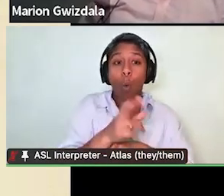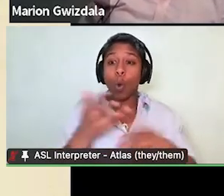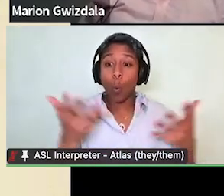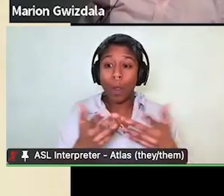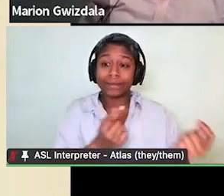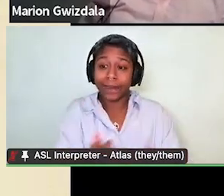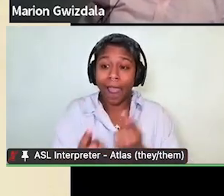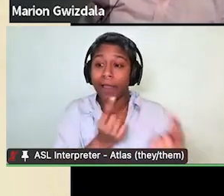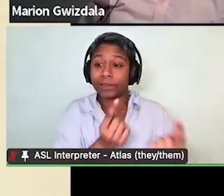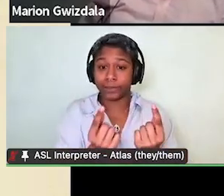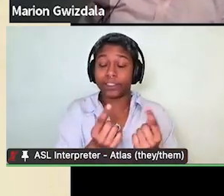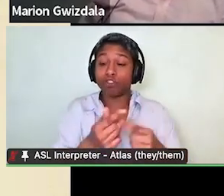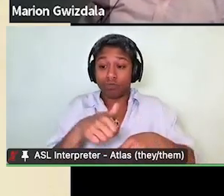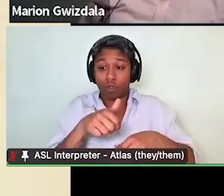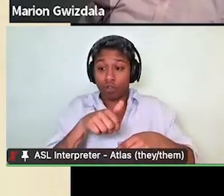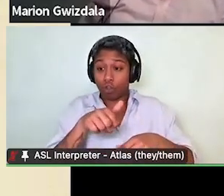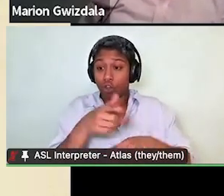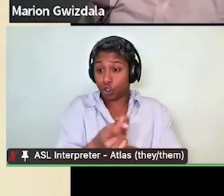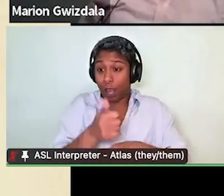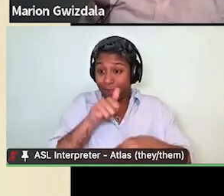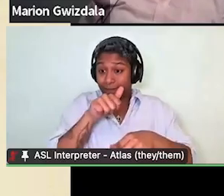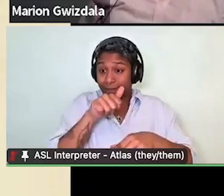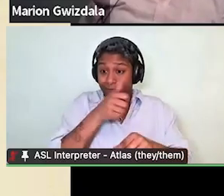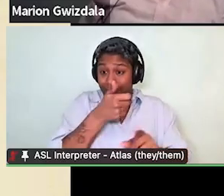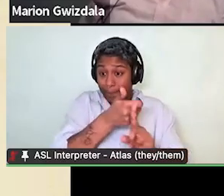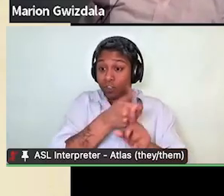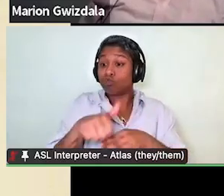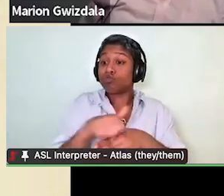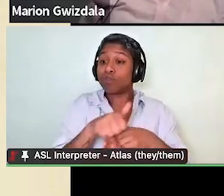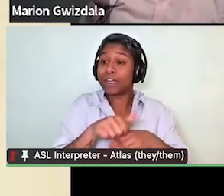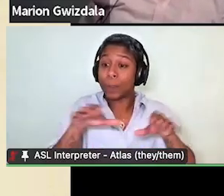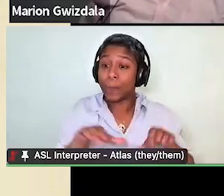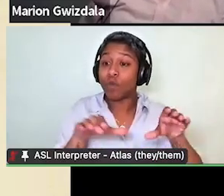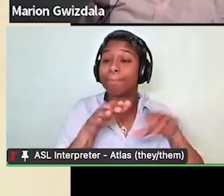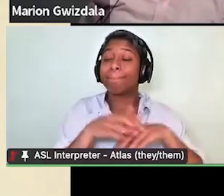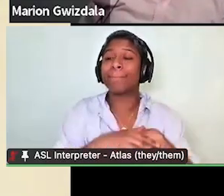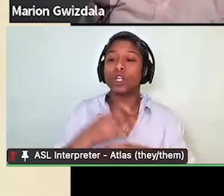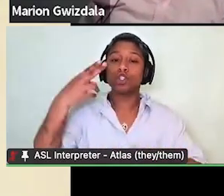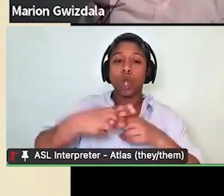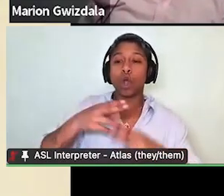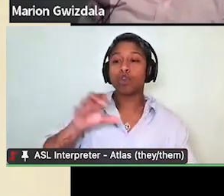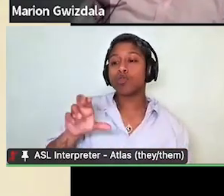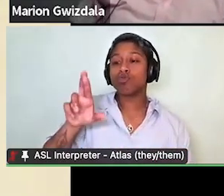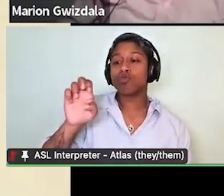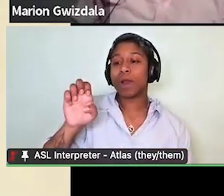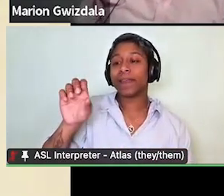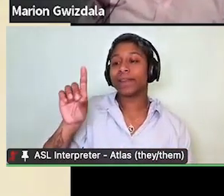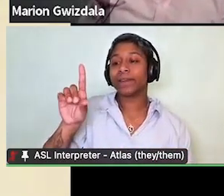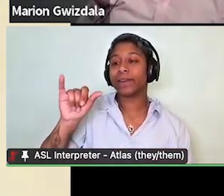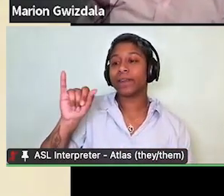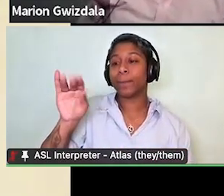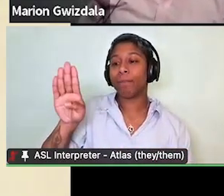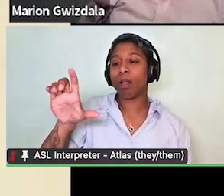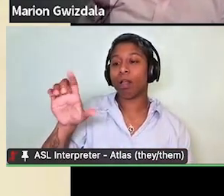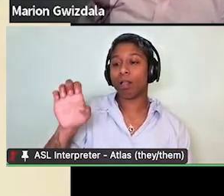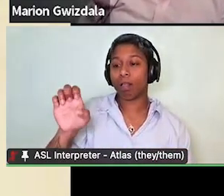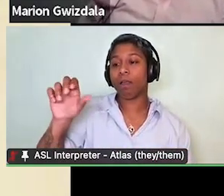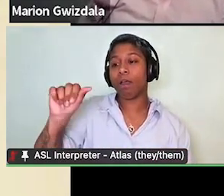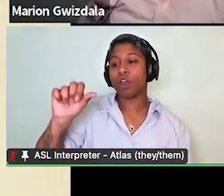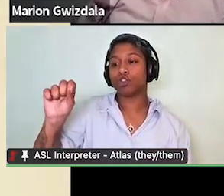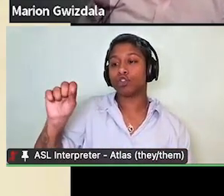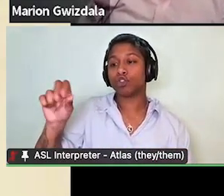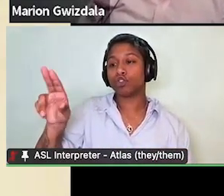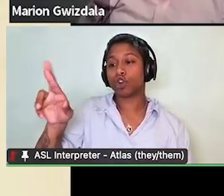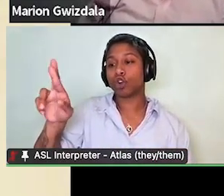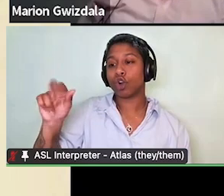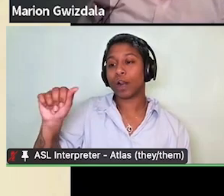And this is what they call credible assurance. Now, you might say, well, anybody can answer the